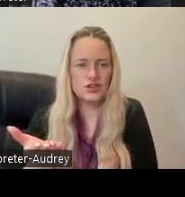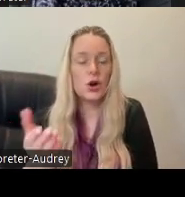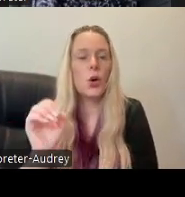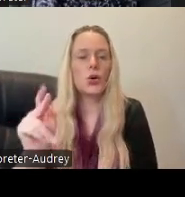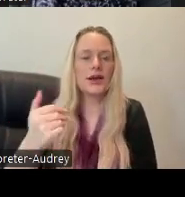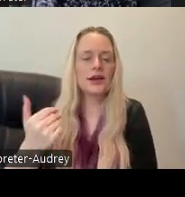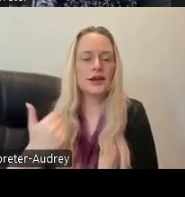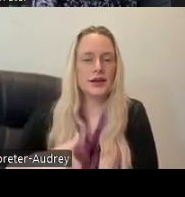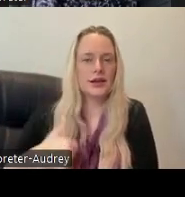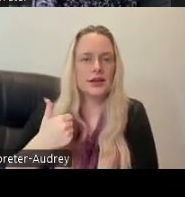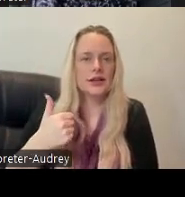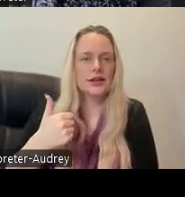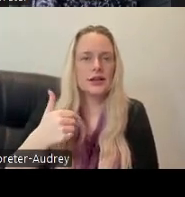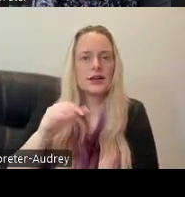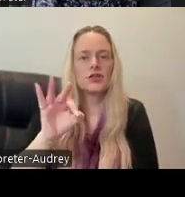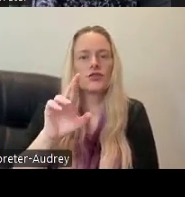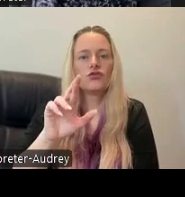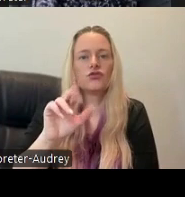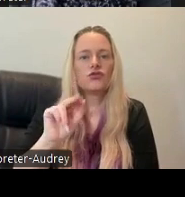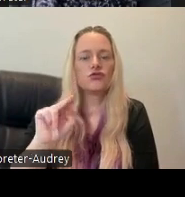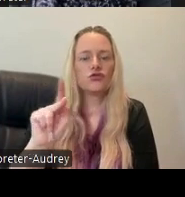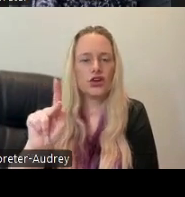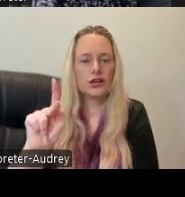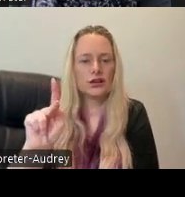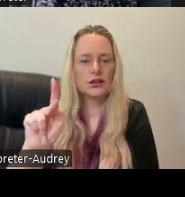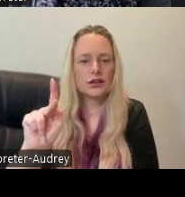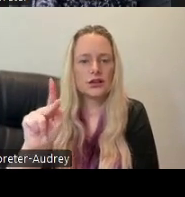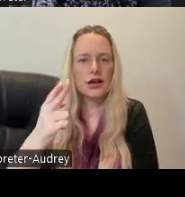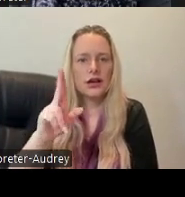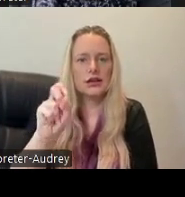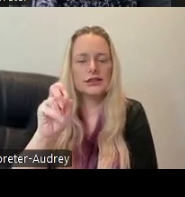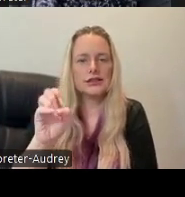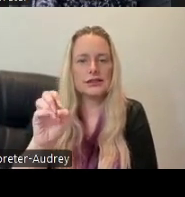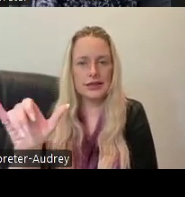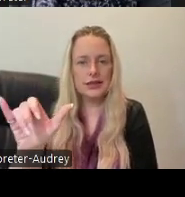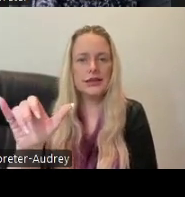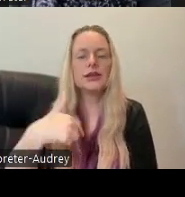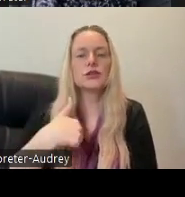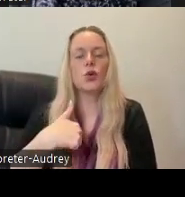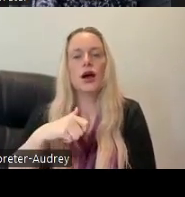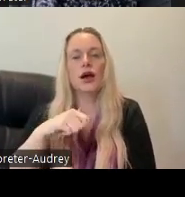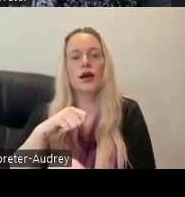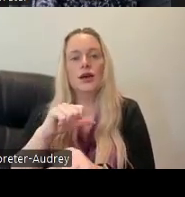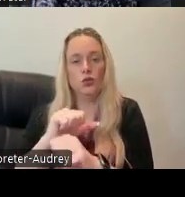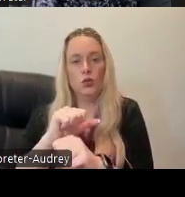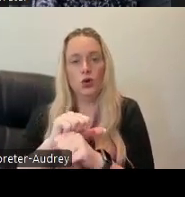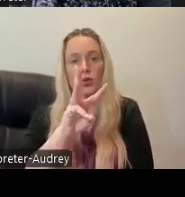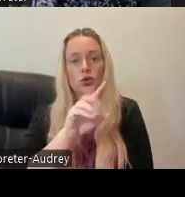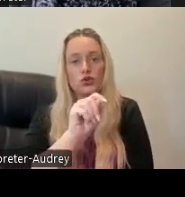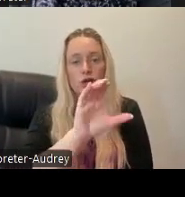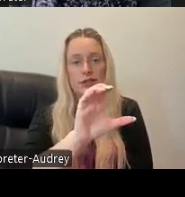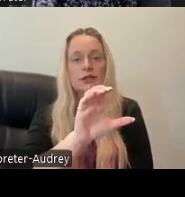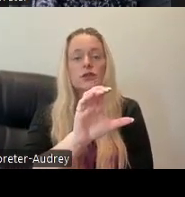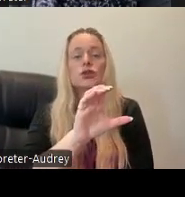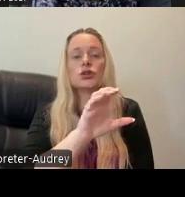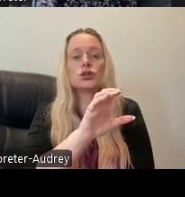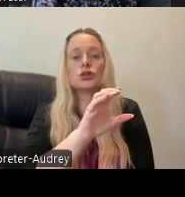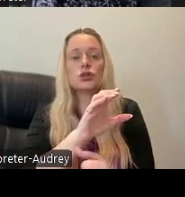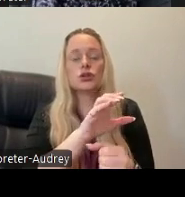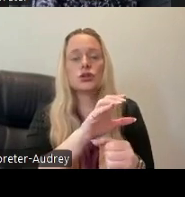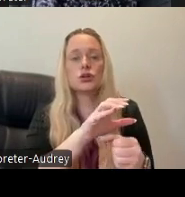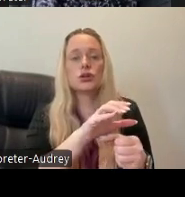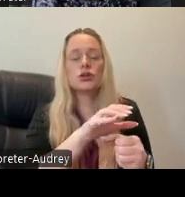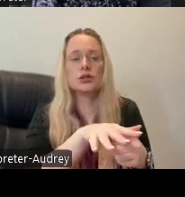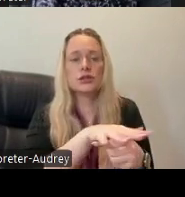Okay, my name is Frank Hussey, and I've worked at the World Trade Center site